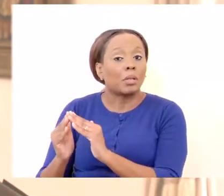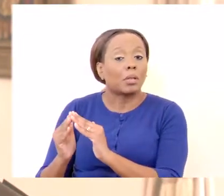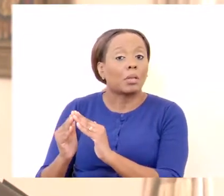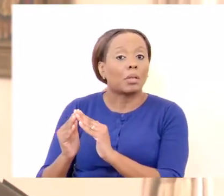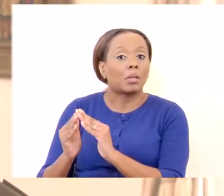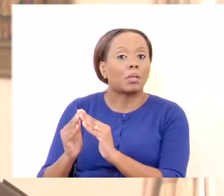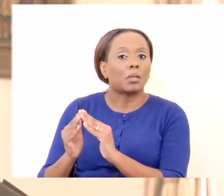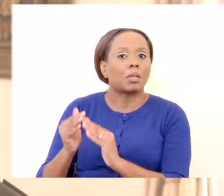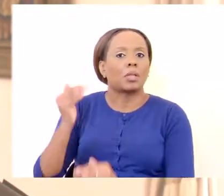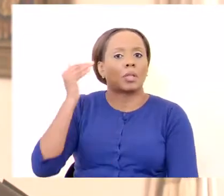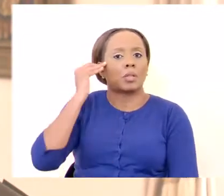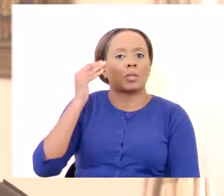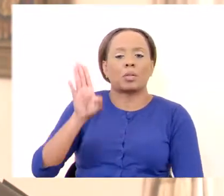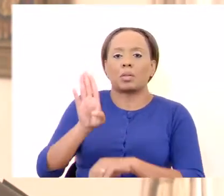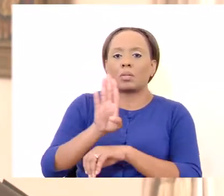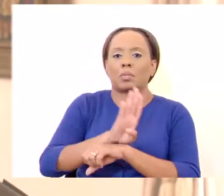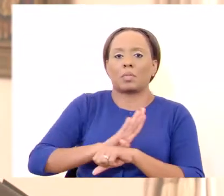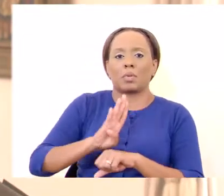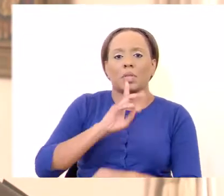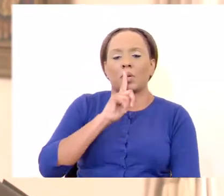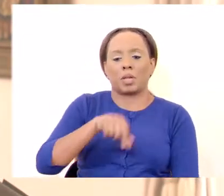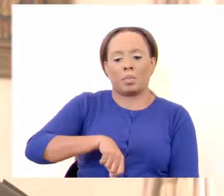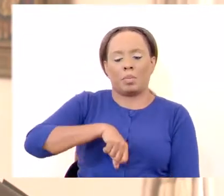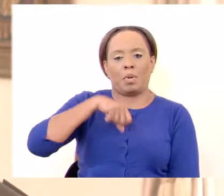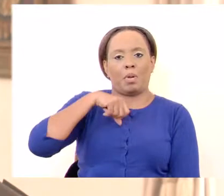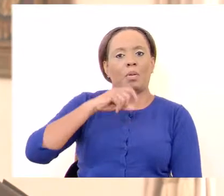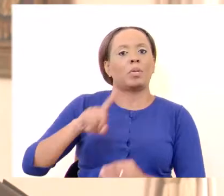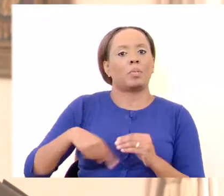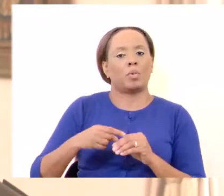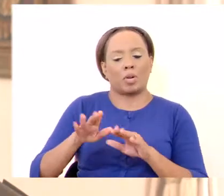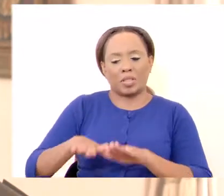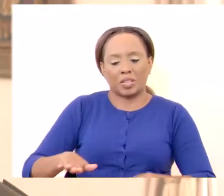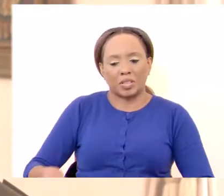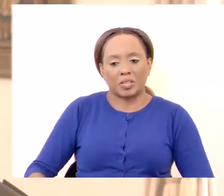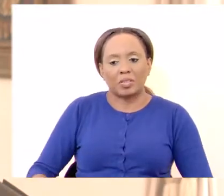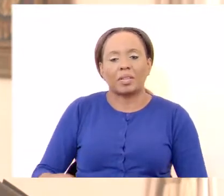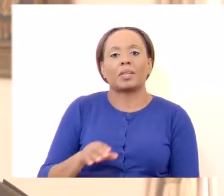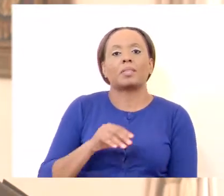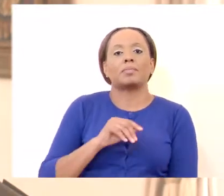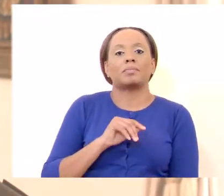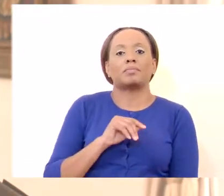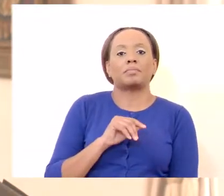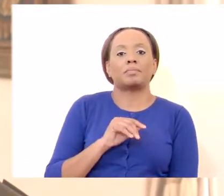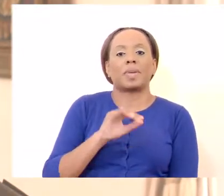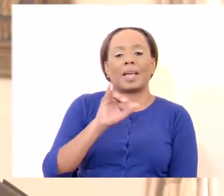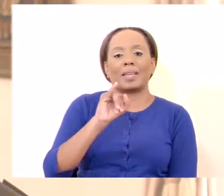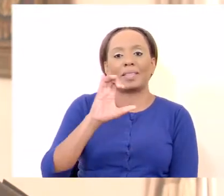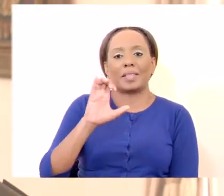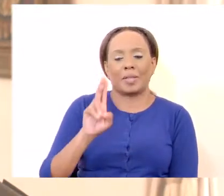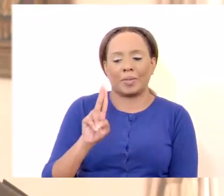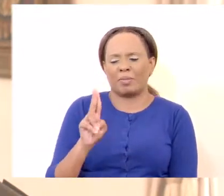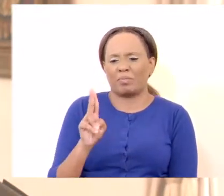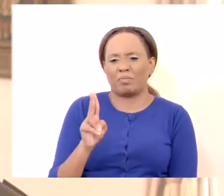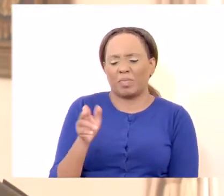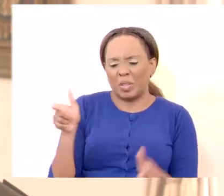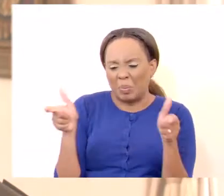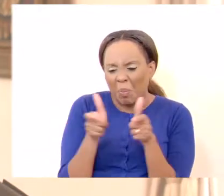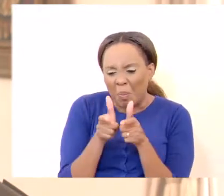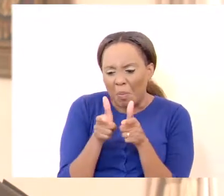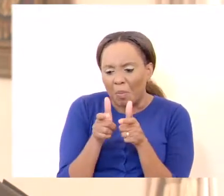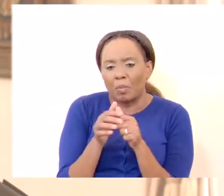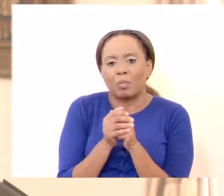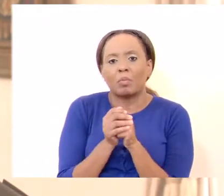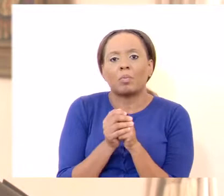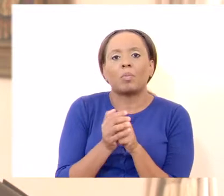very proud of our pediatric intensive care unit. It's 4 to 6 beds, which is a small unit, served by